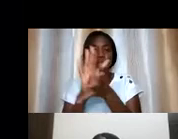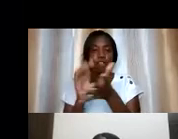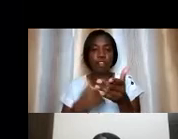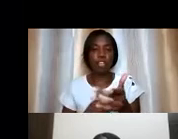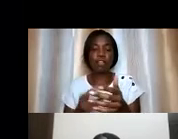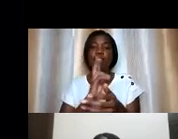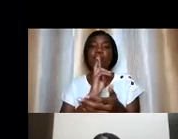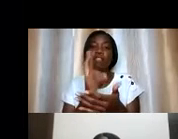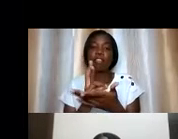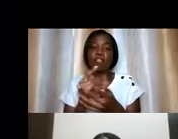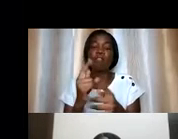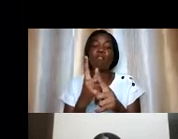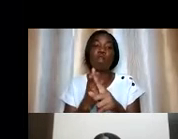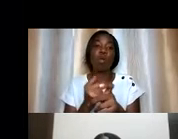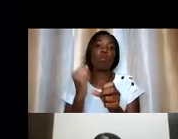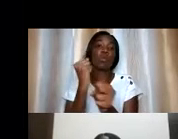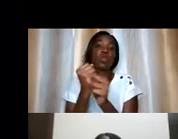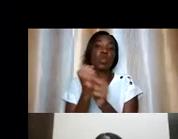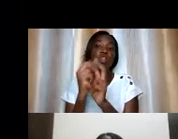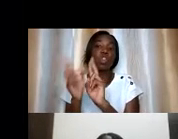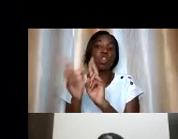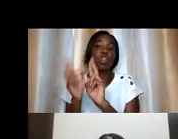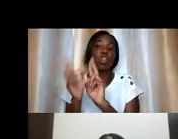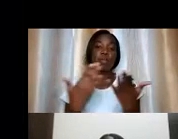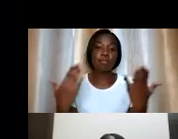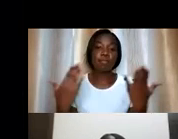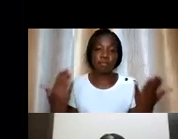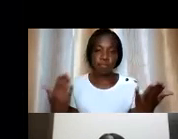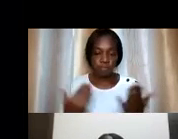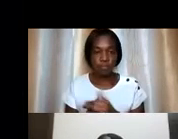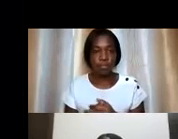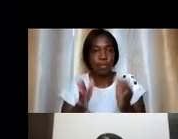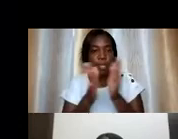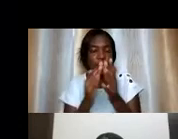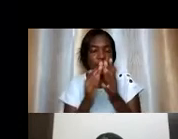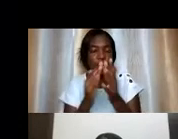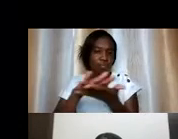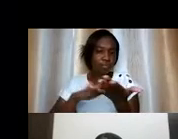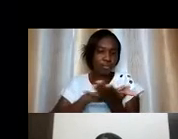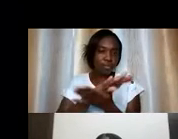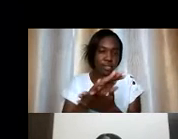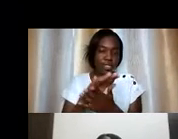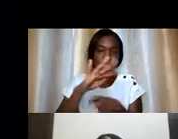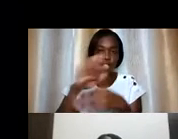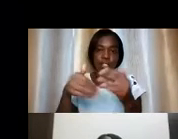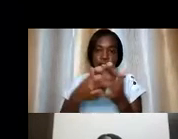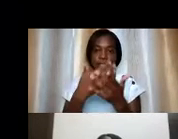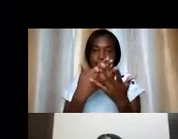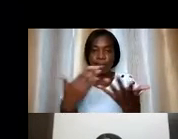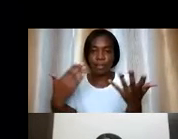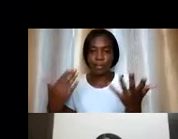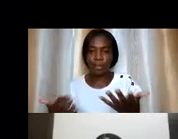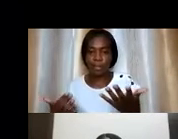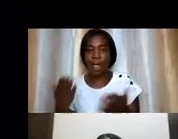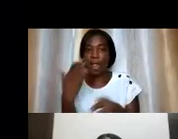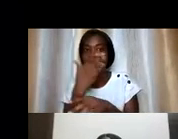the normal things in our lives. Our vision is basically everyone exhibits management with distinction. Our